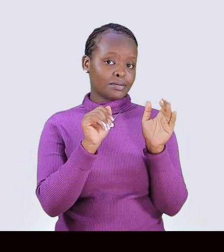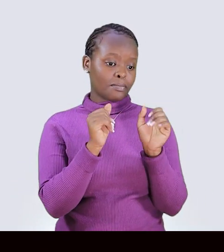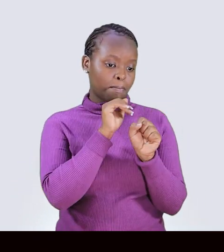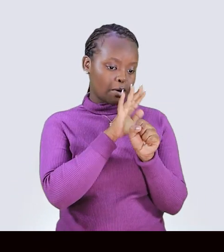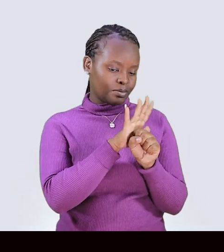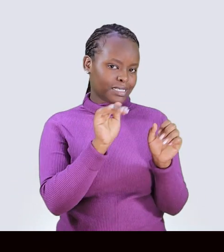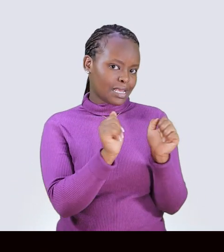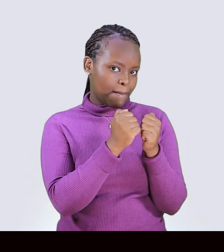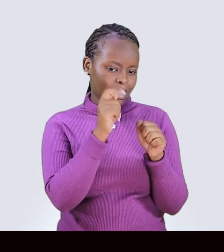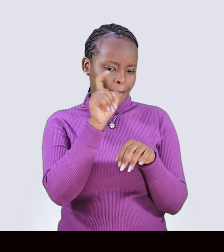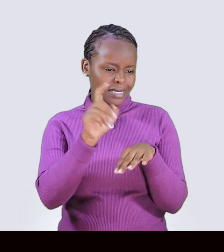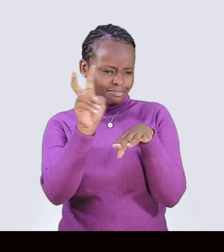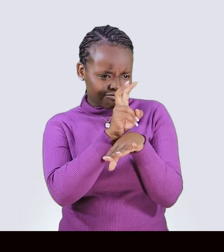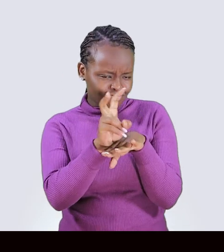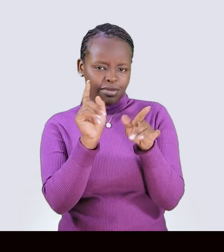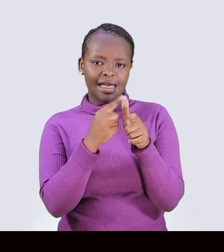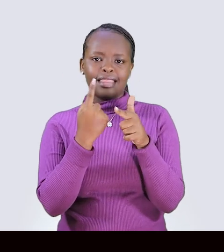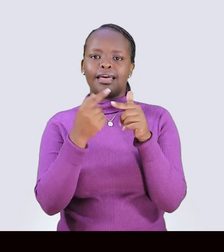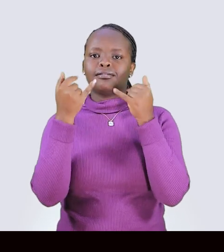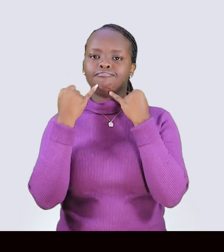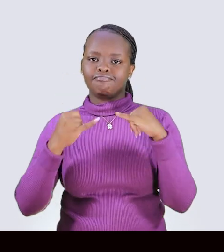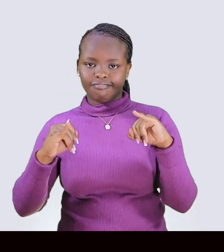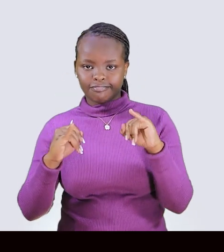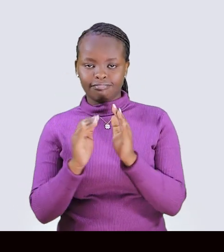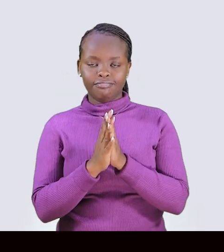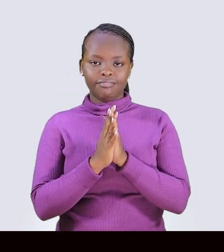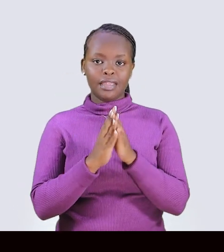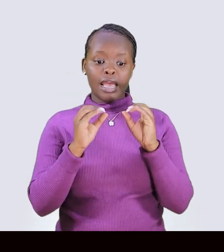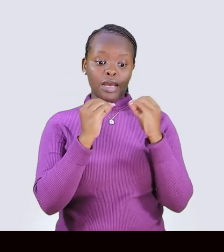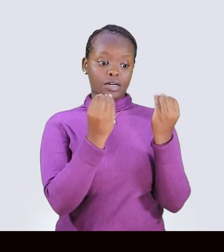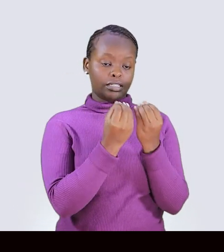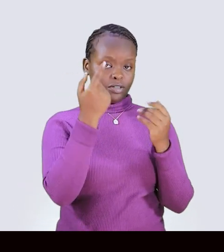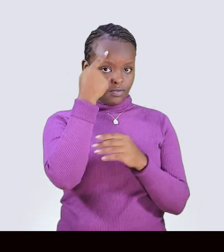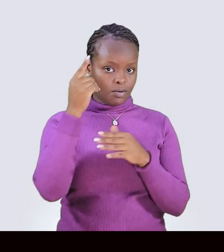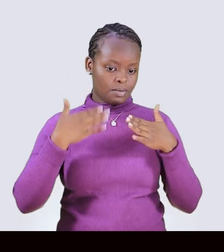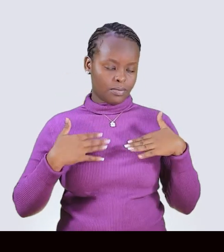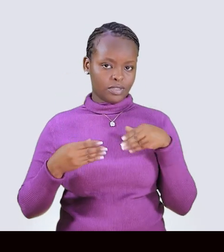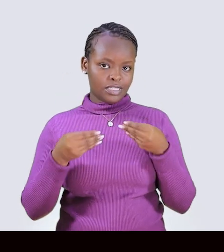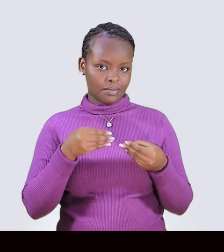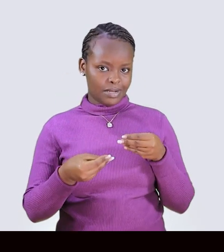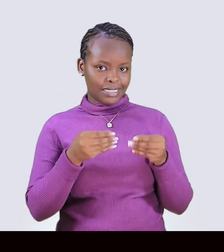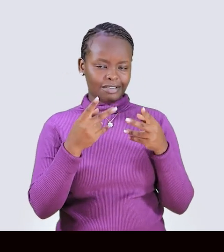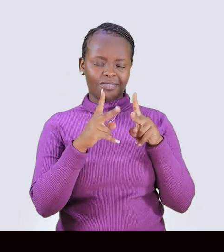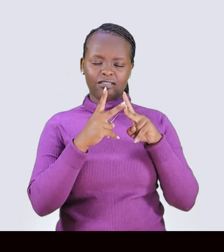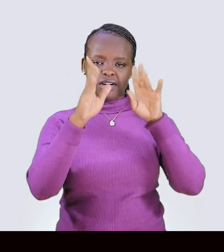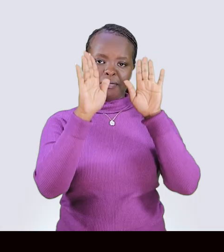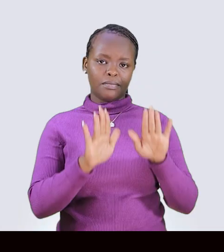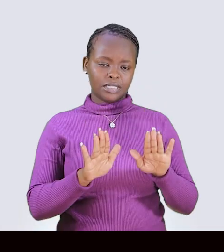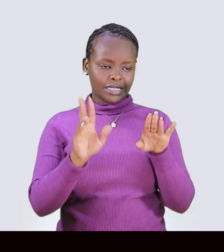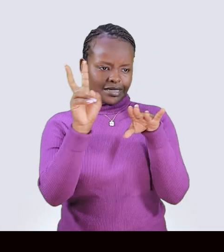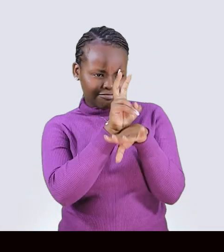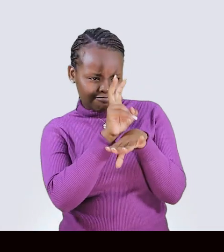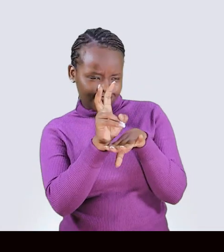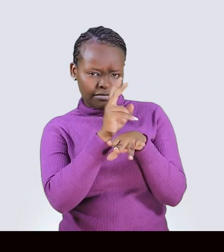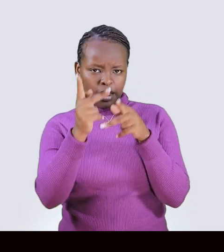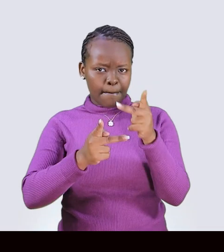must be tracked and implemented. In this case, organizations of persons with disabilities play a key role in